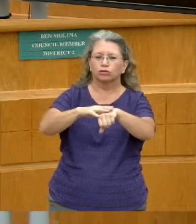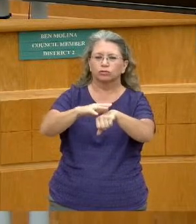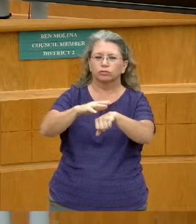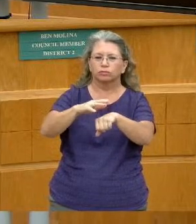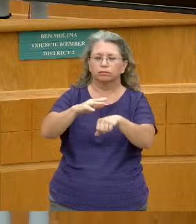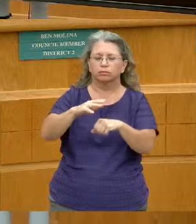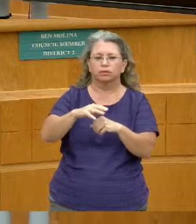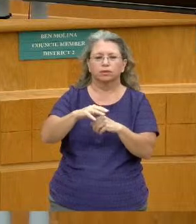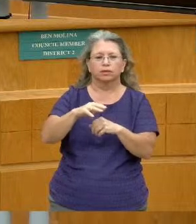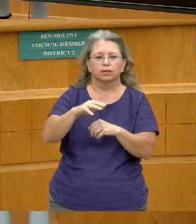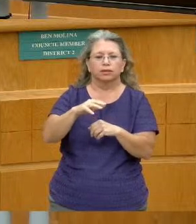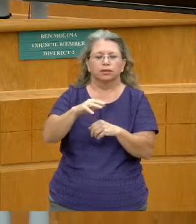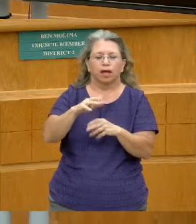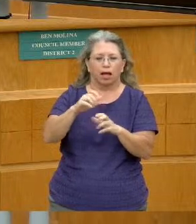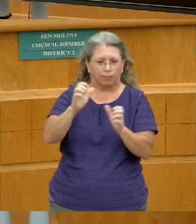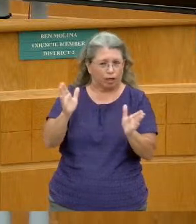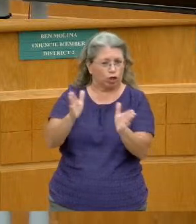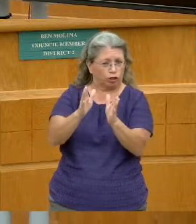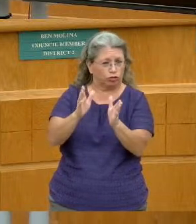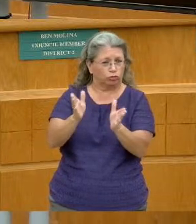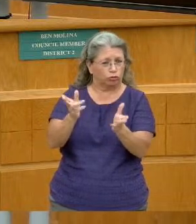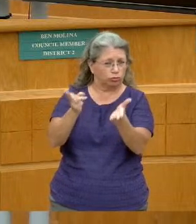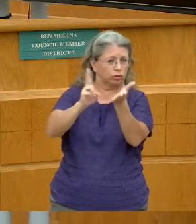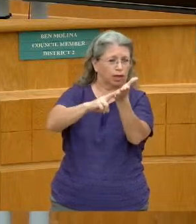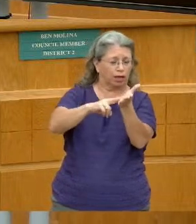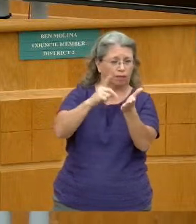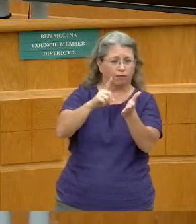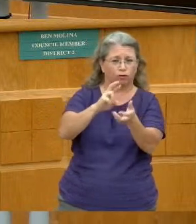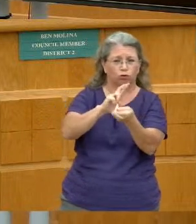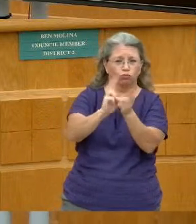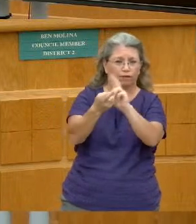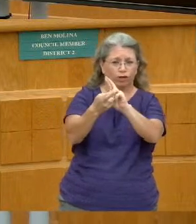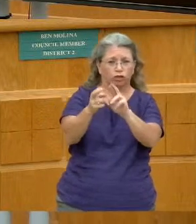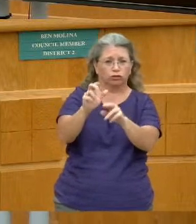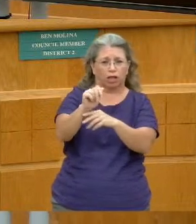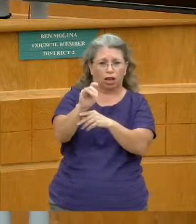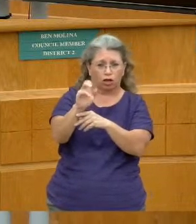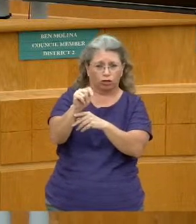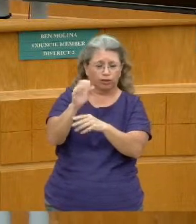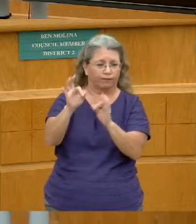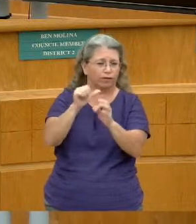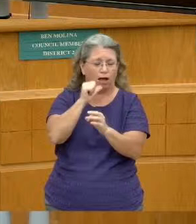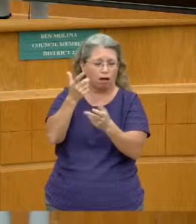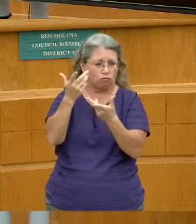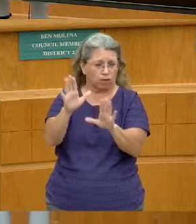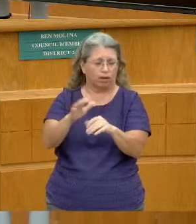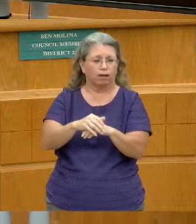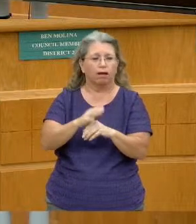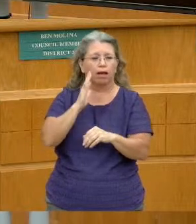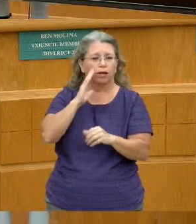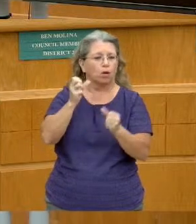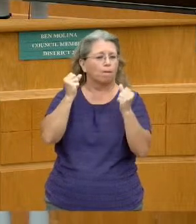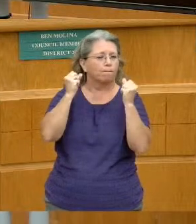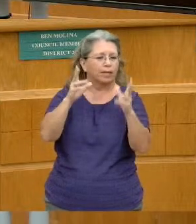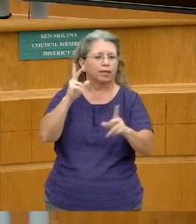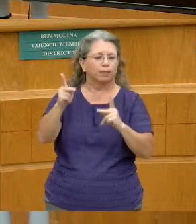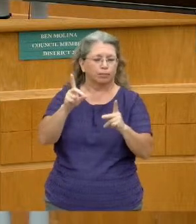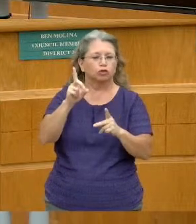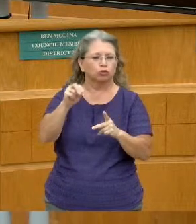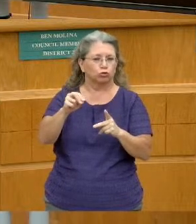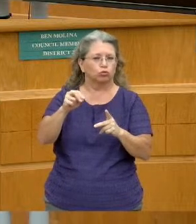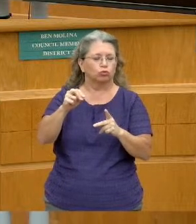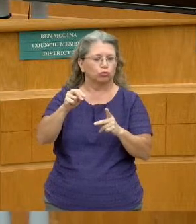and encourage you to sign up for reverse alert if you're not already on it. I know there are thousands of people that do subscribe, and it's